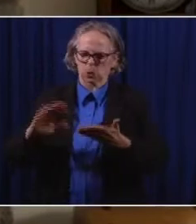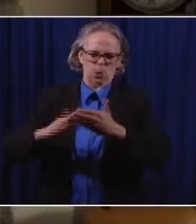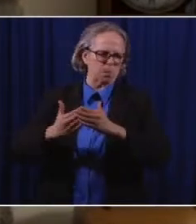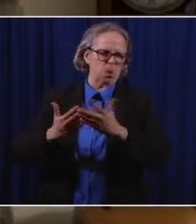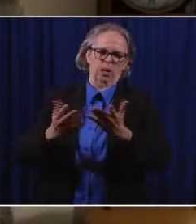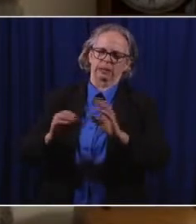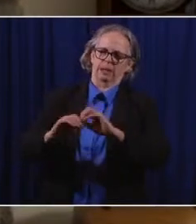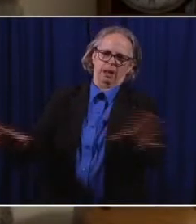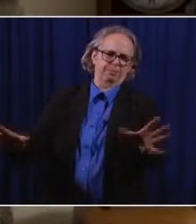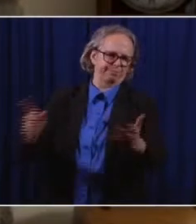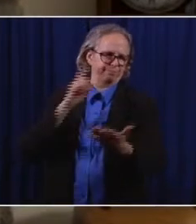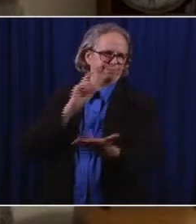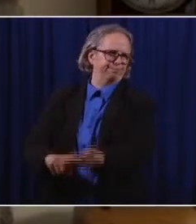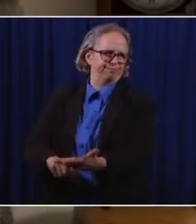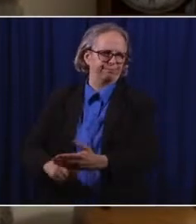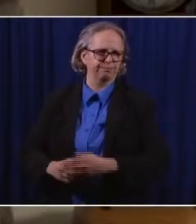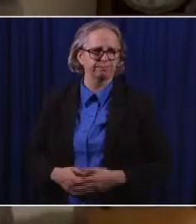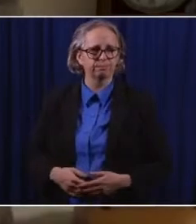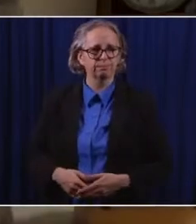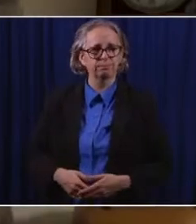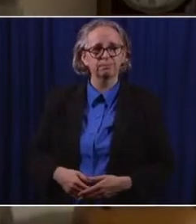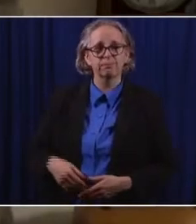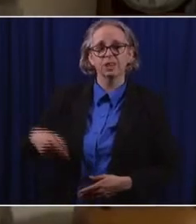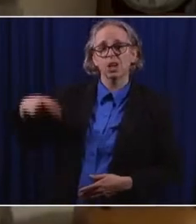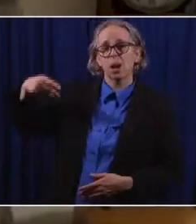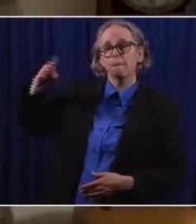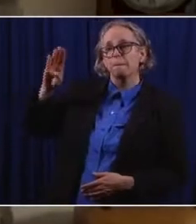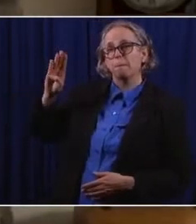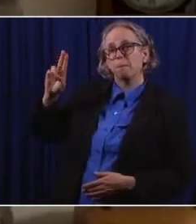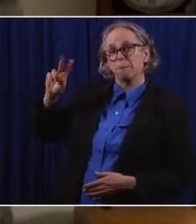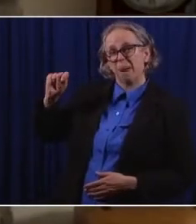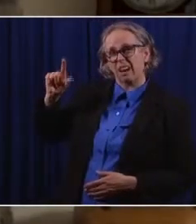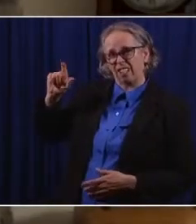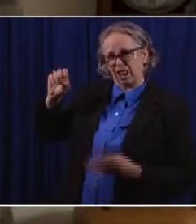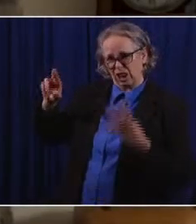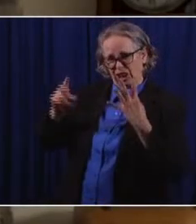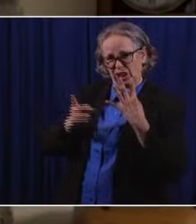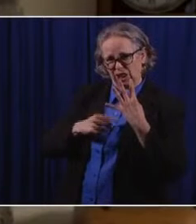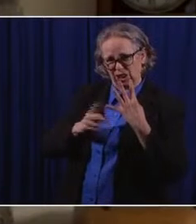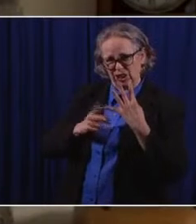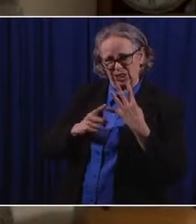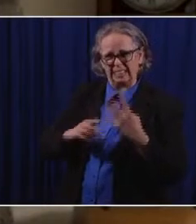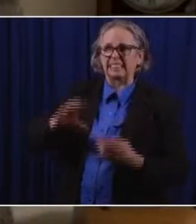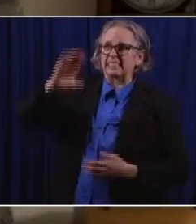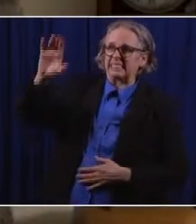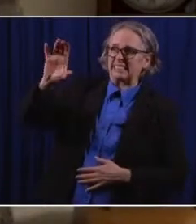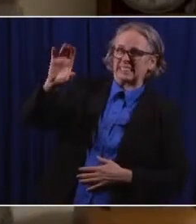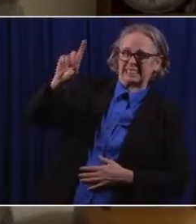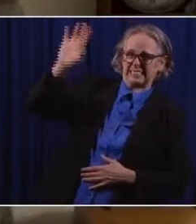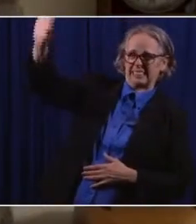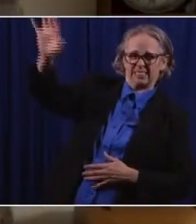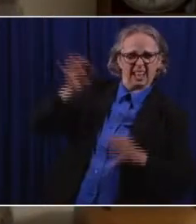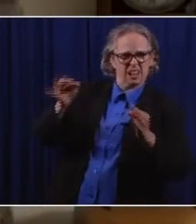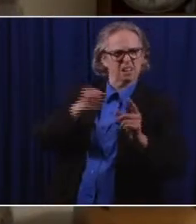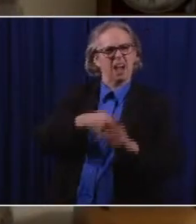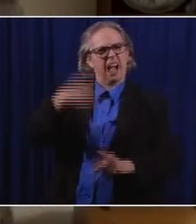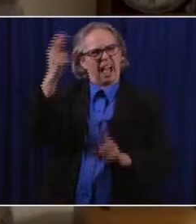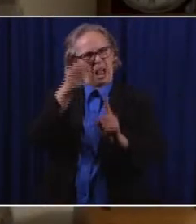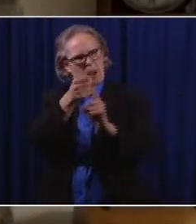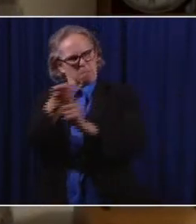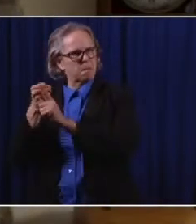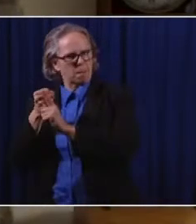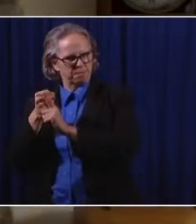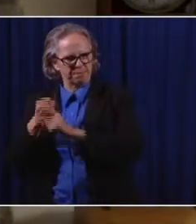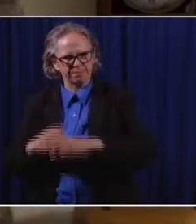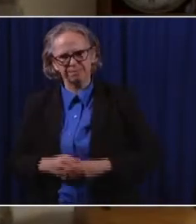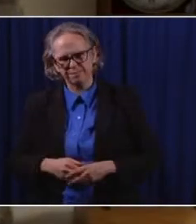County continues as red this week. The county meets the CDC's threshold for high incidence. Butler County's health department said Miami